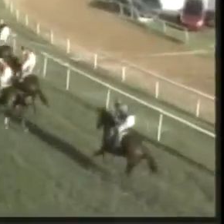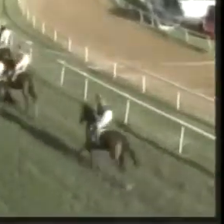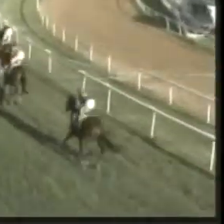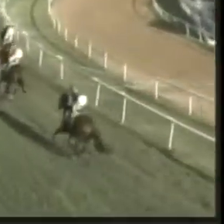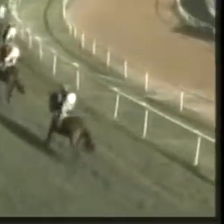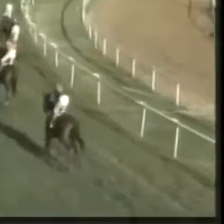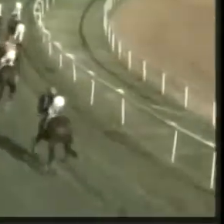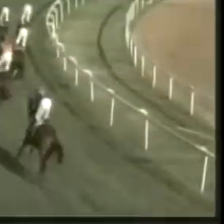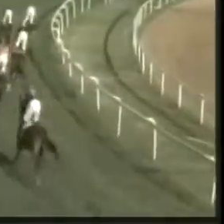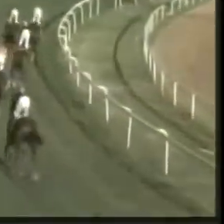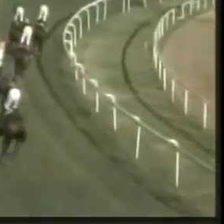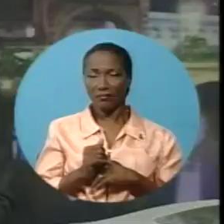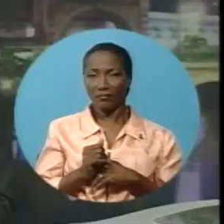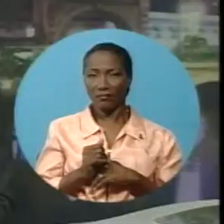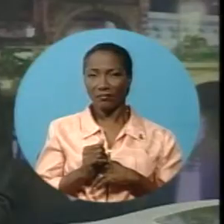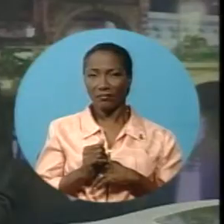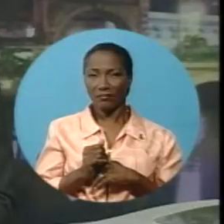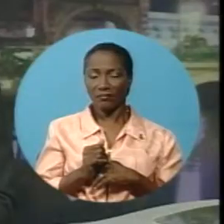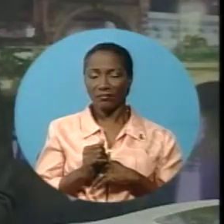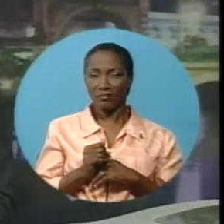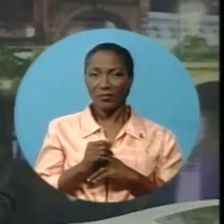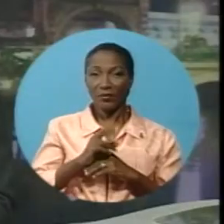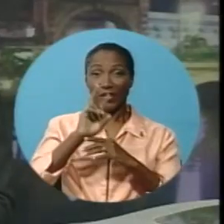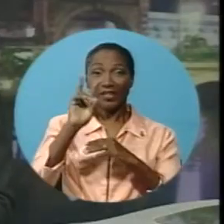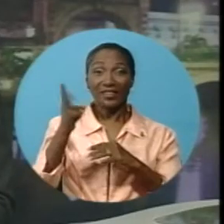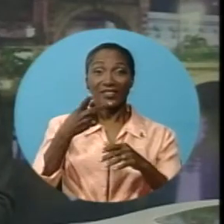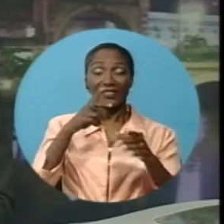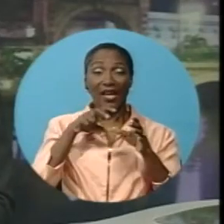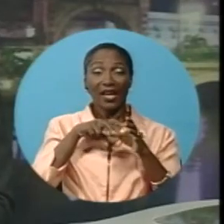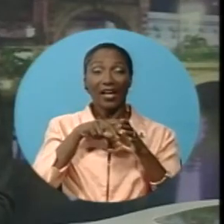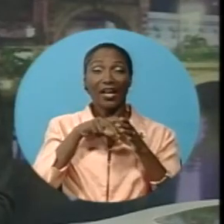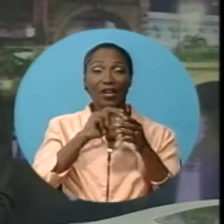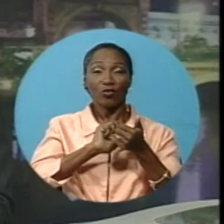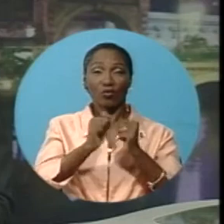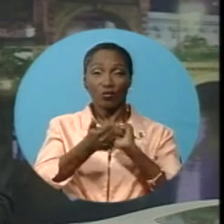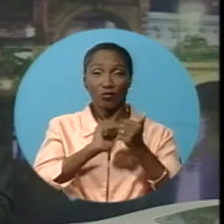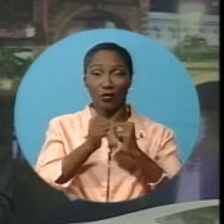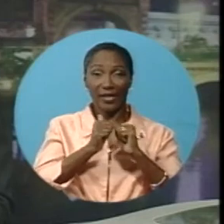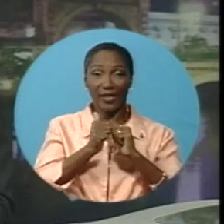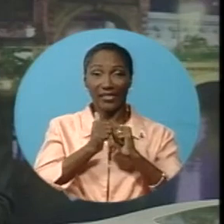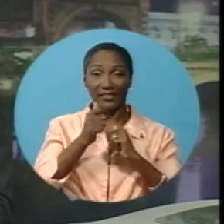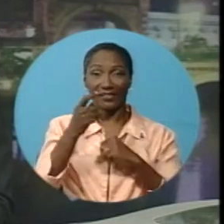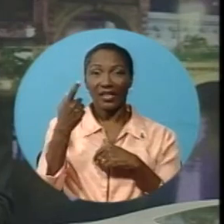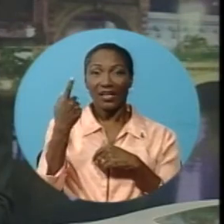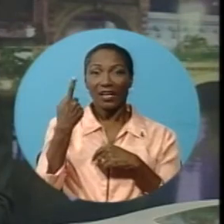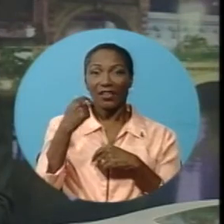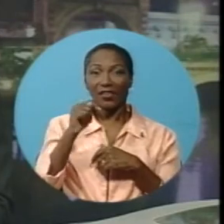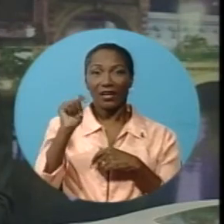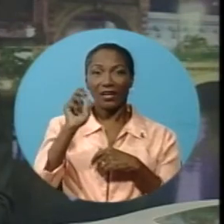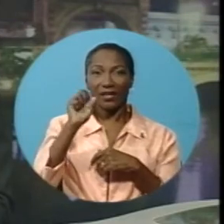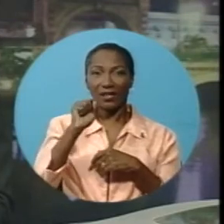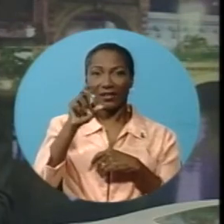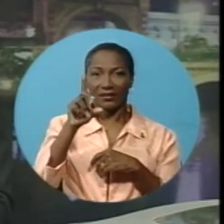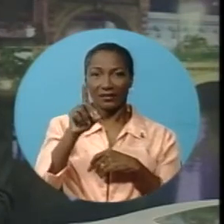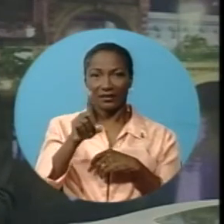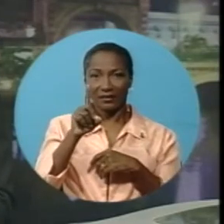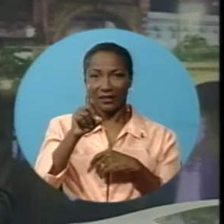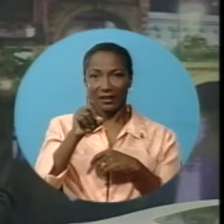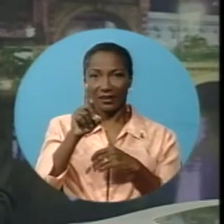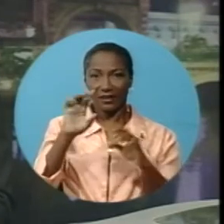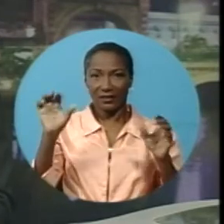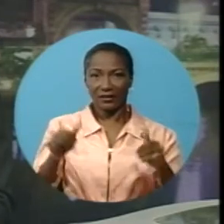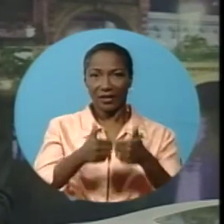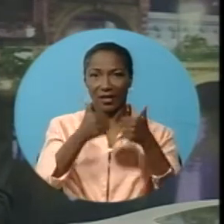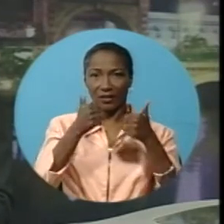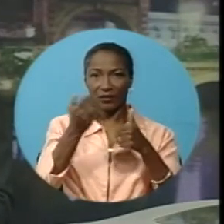third on the rail comes Janat's goal. The second of the day's feature races, the Standard Distributors Jockey Challenge Trophy, was